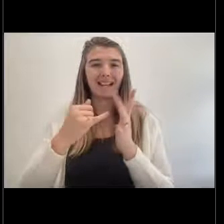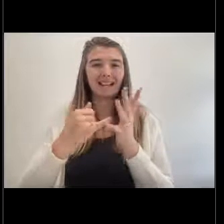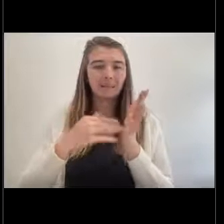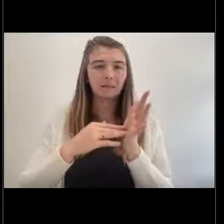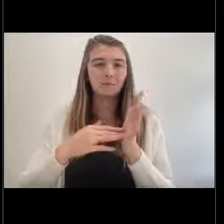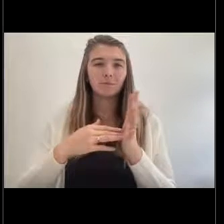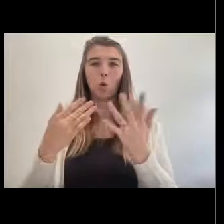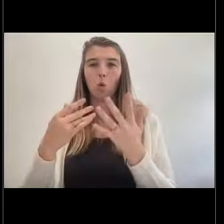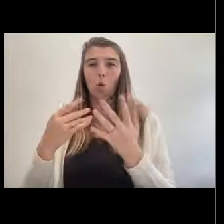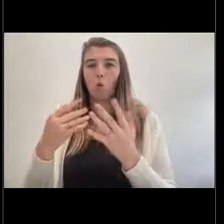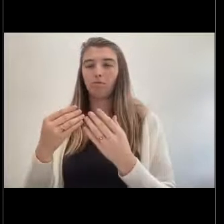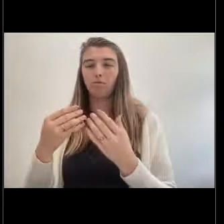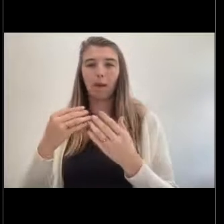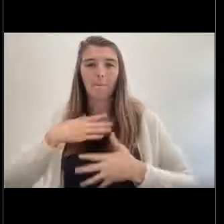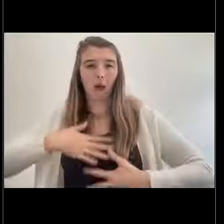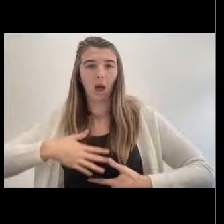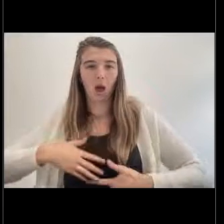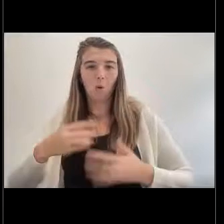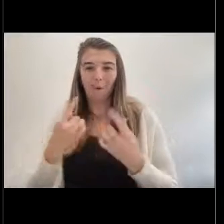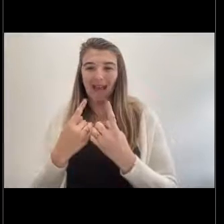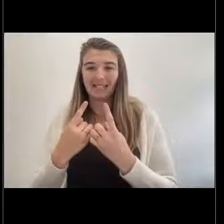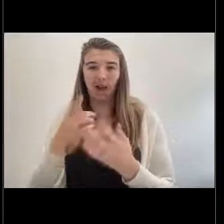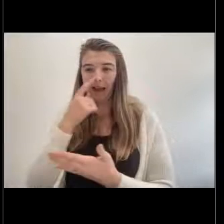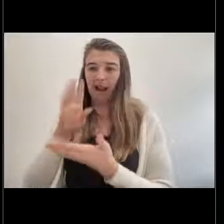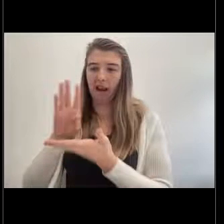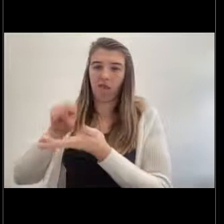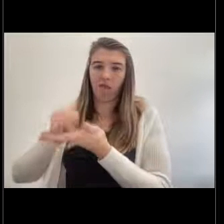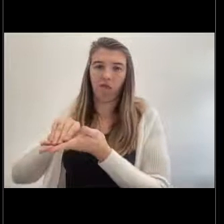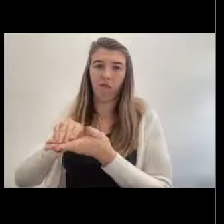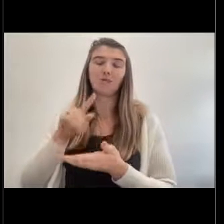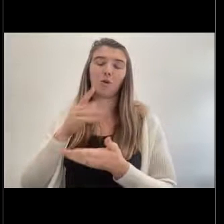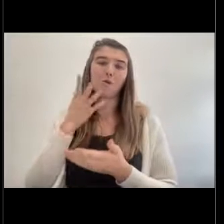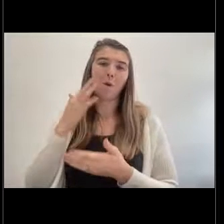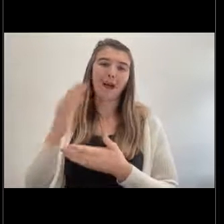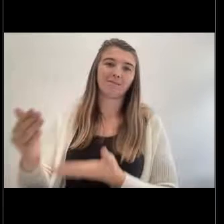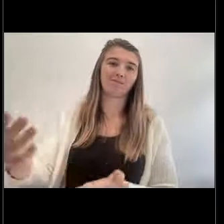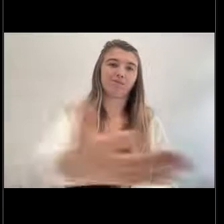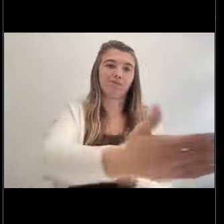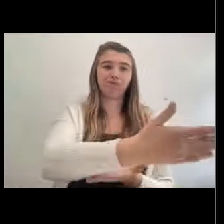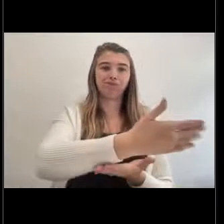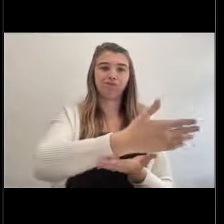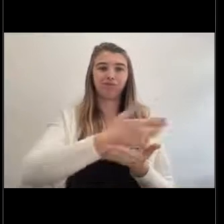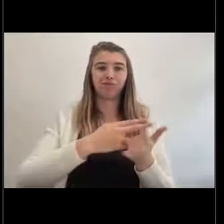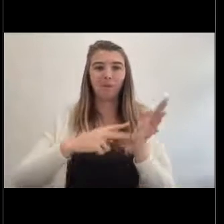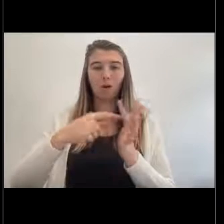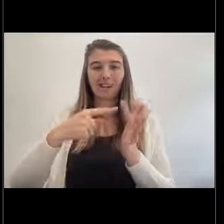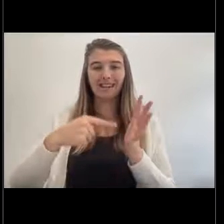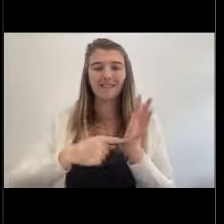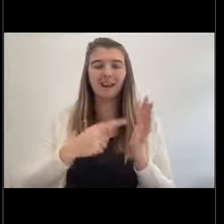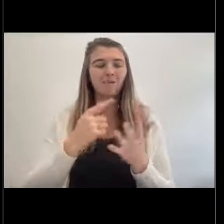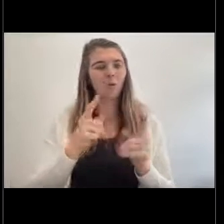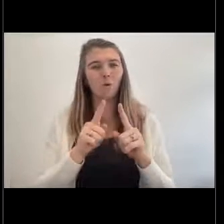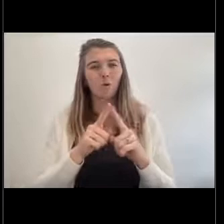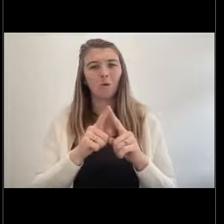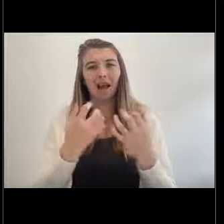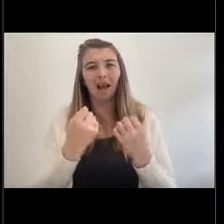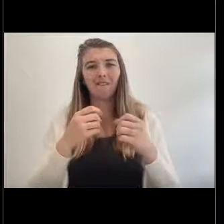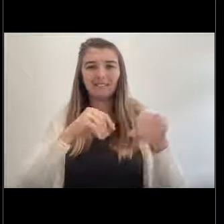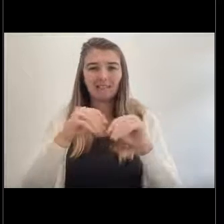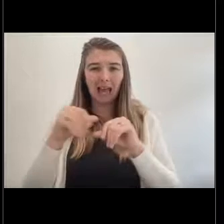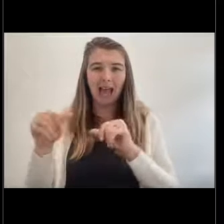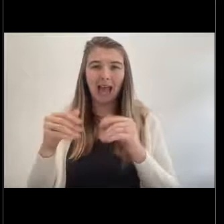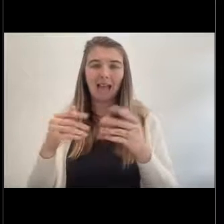when you are capturing those fragments in nets, you will get also sand, or you will get other suspended solids that are not plastic. So we